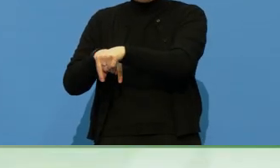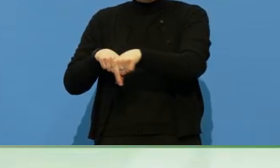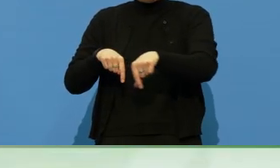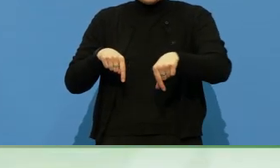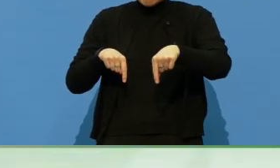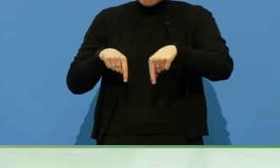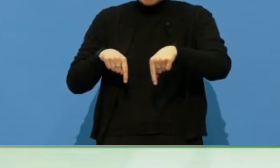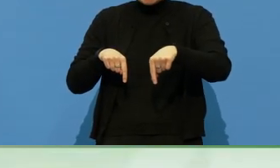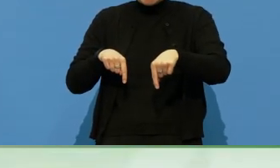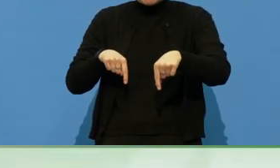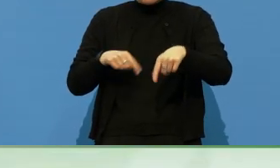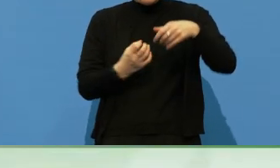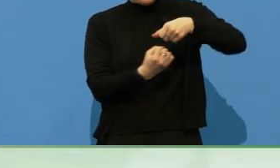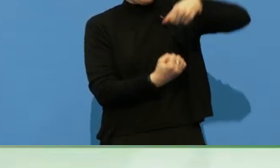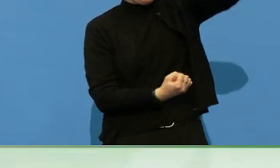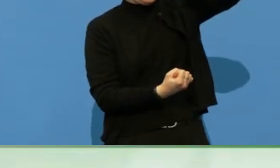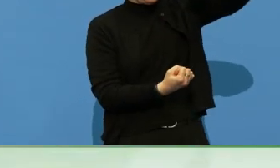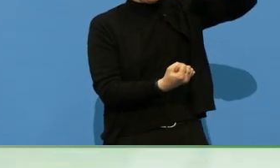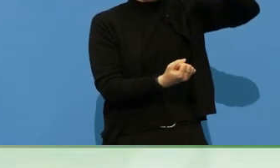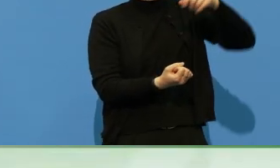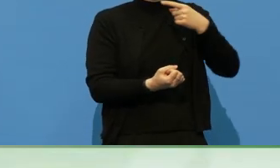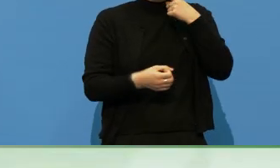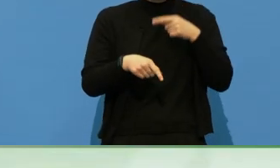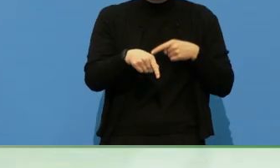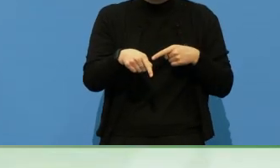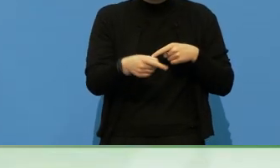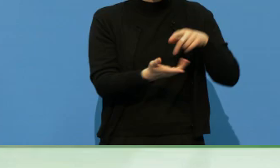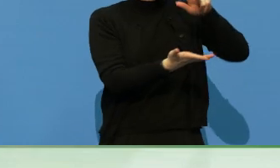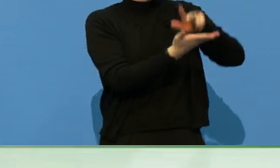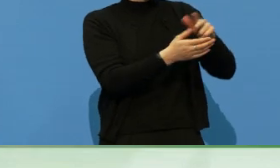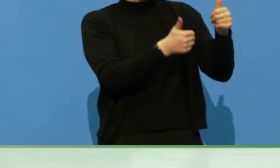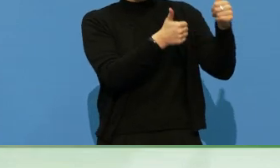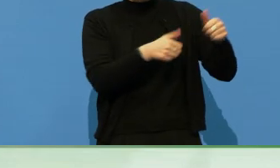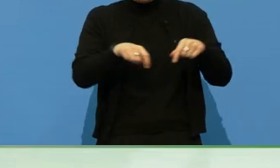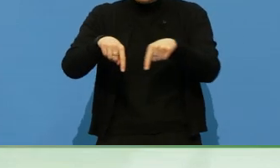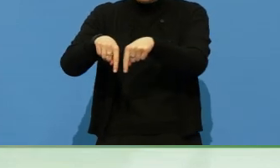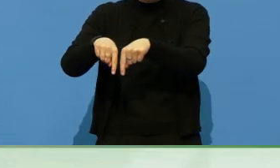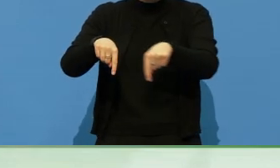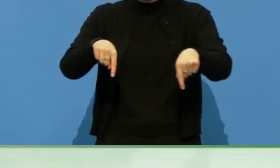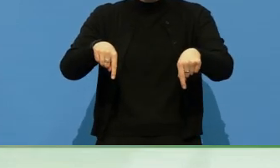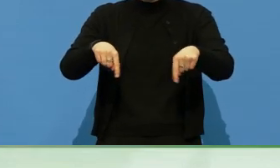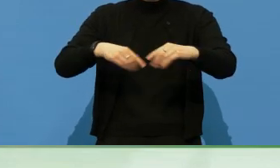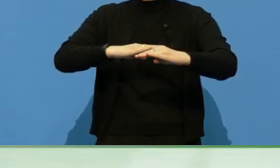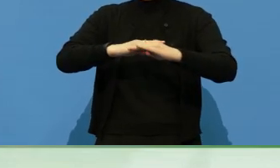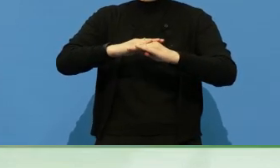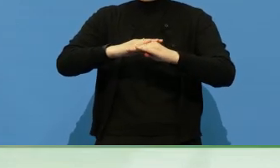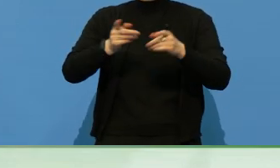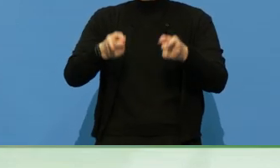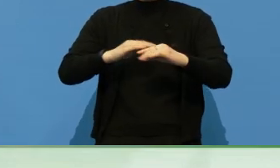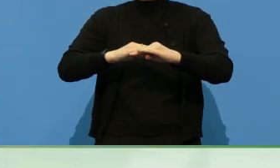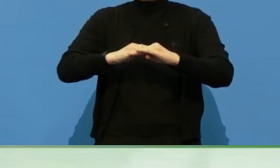any gaps. Then shouldn't be any gap, only 2 centimeters. So from technical